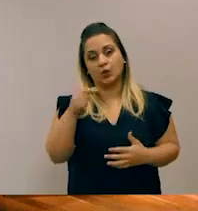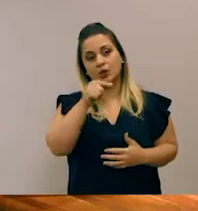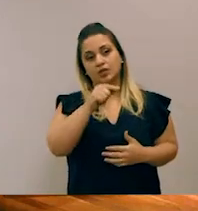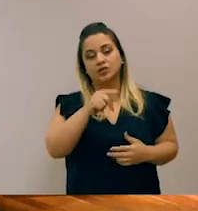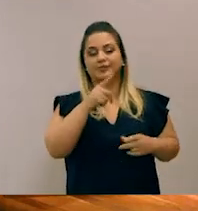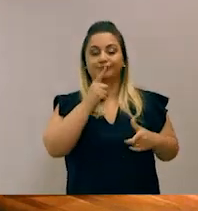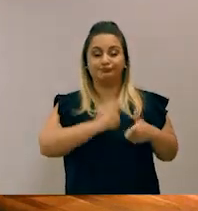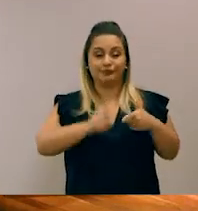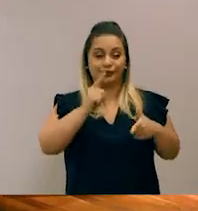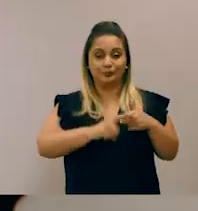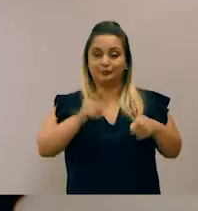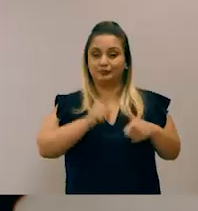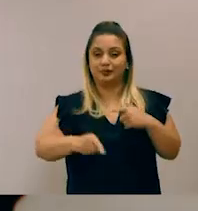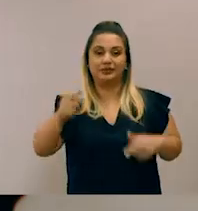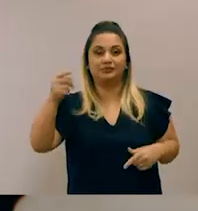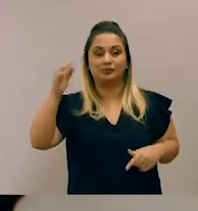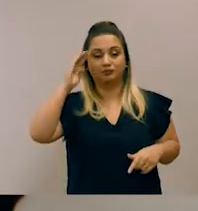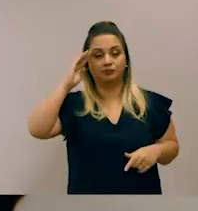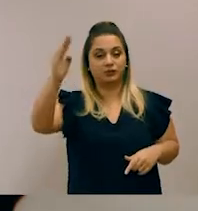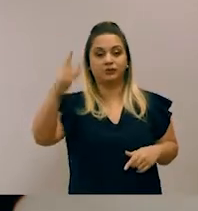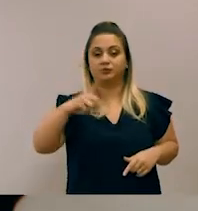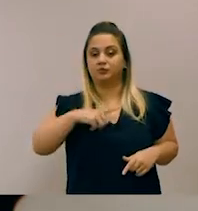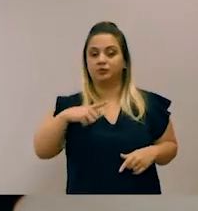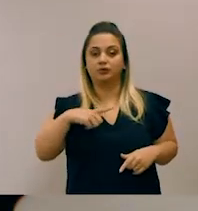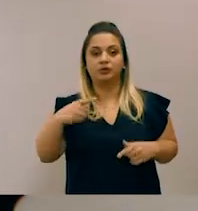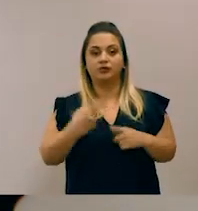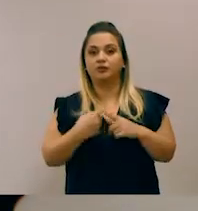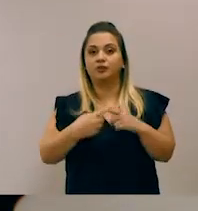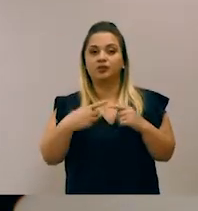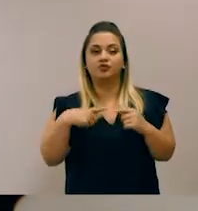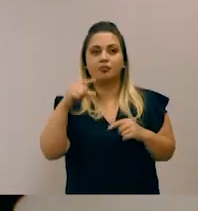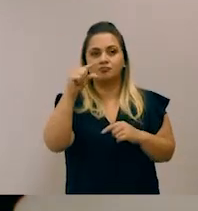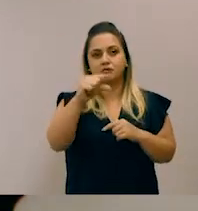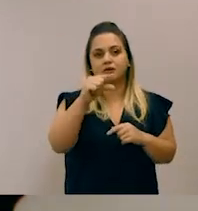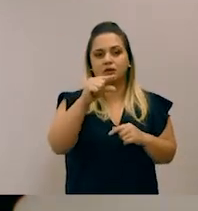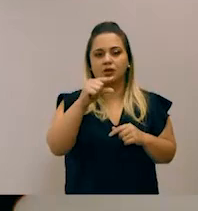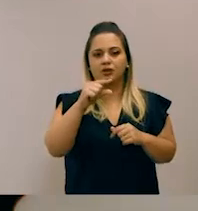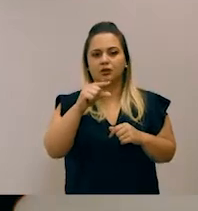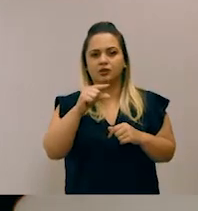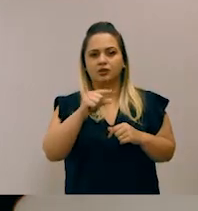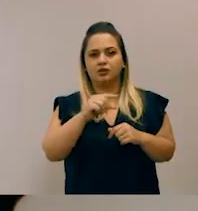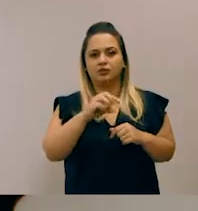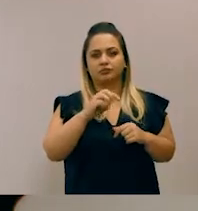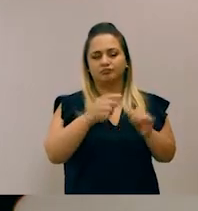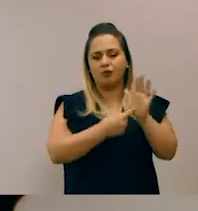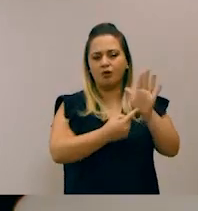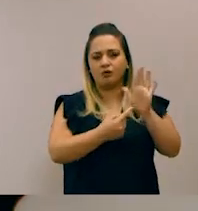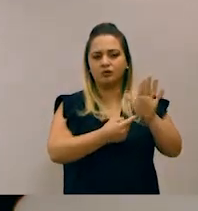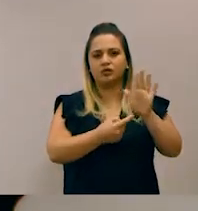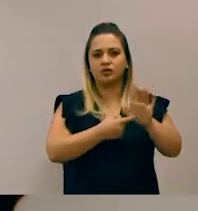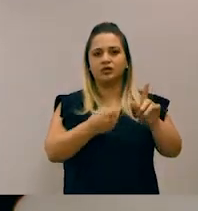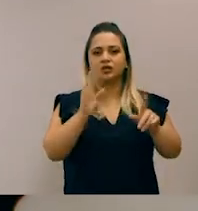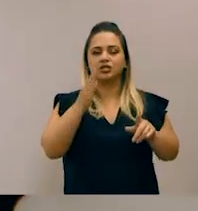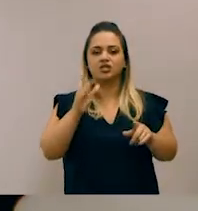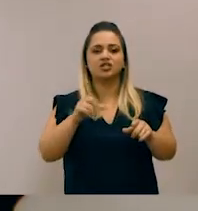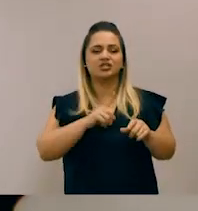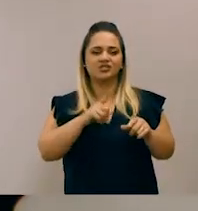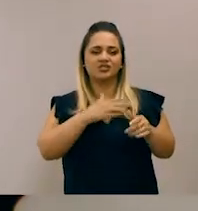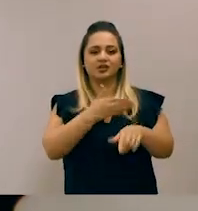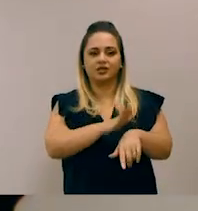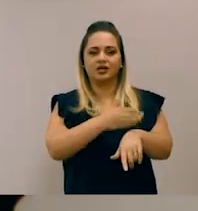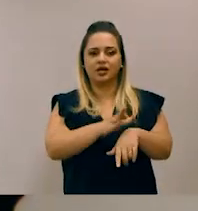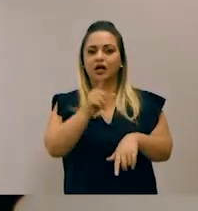This was one of the main problems that we had. We had a small sample with